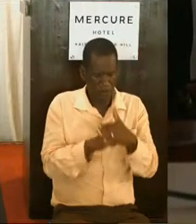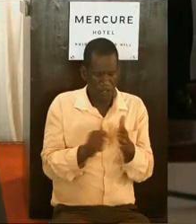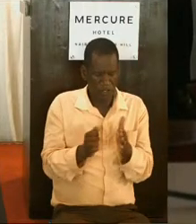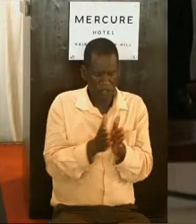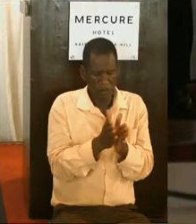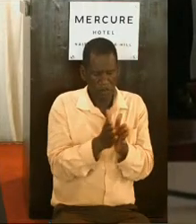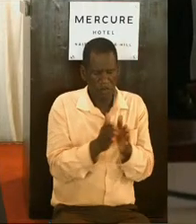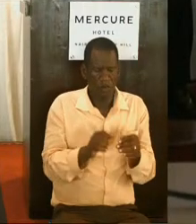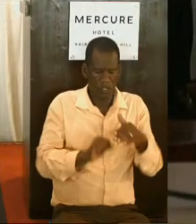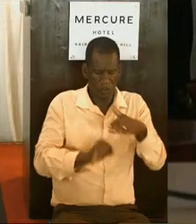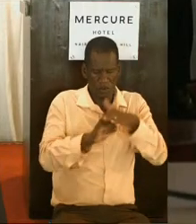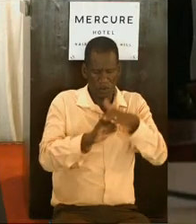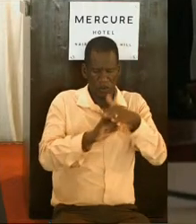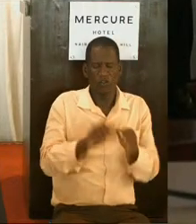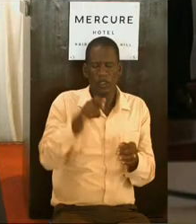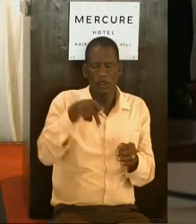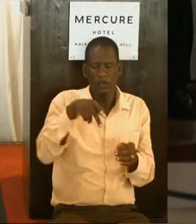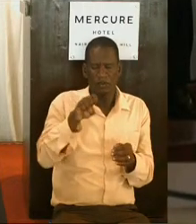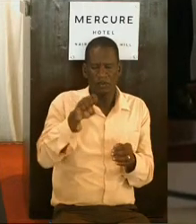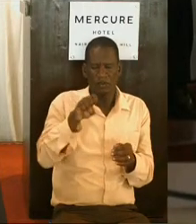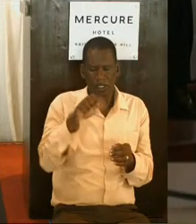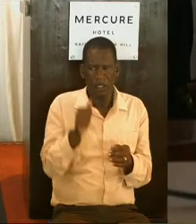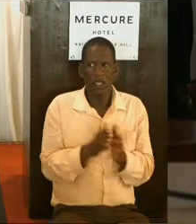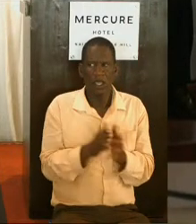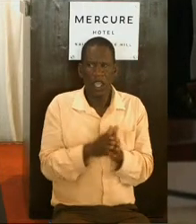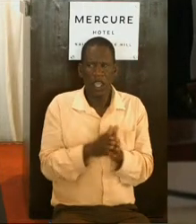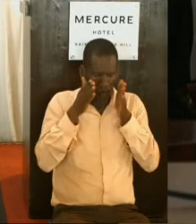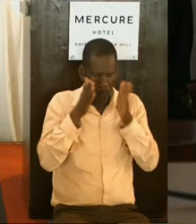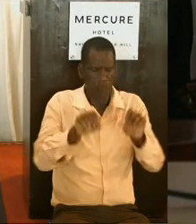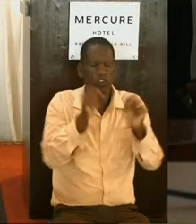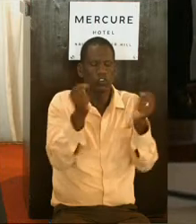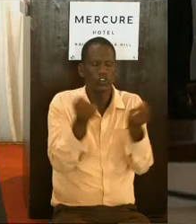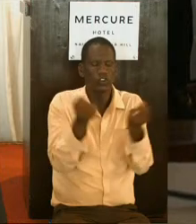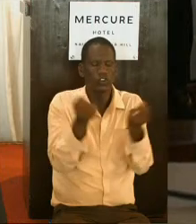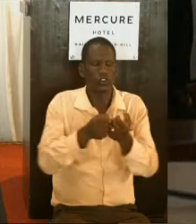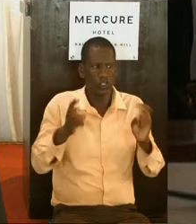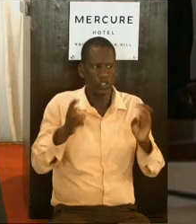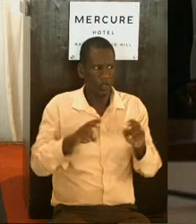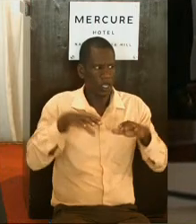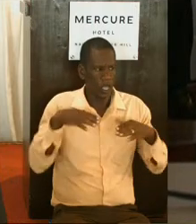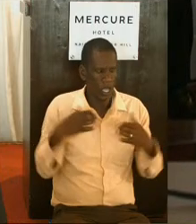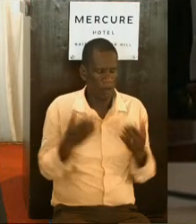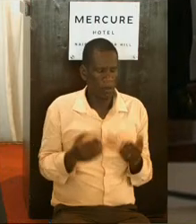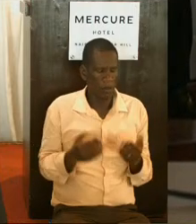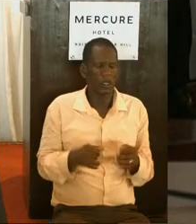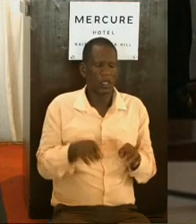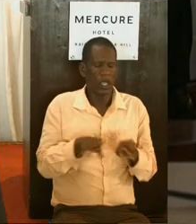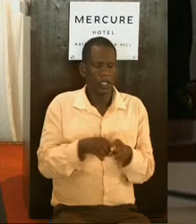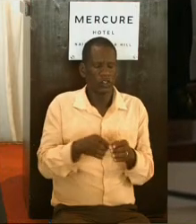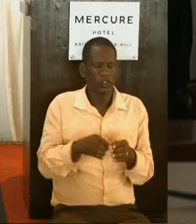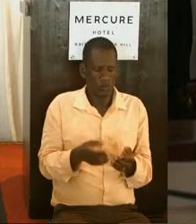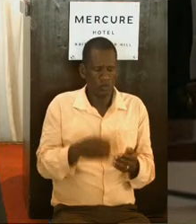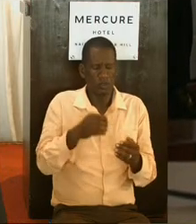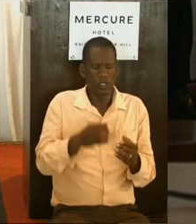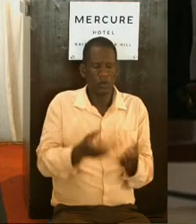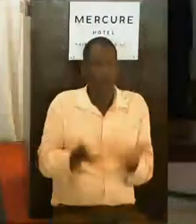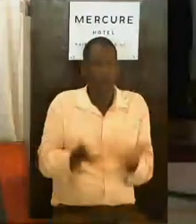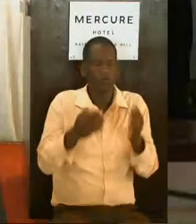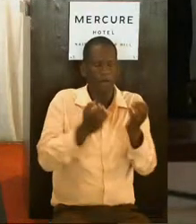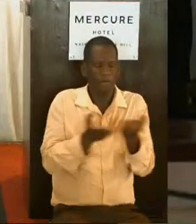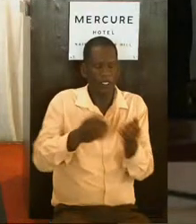of of kepsa as I understand and you're focusing on social issues in regard to you know as you improve the business environment